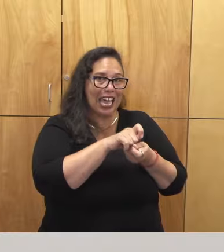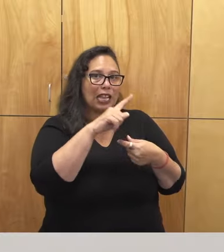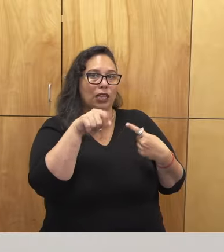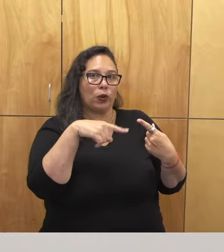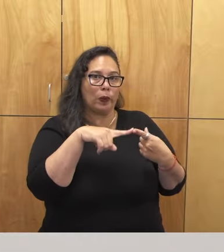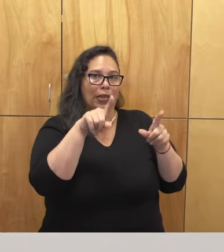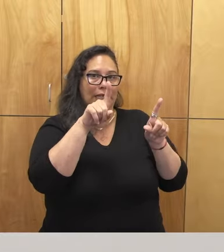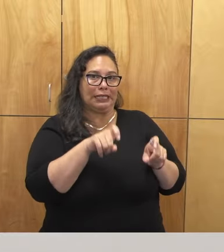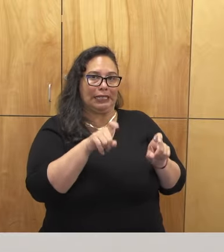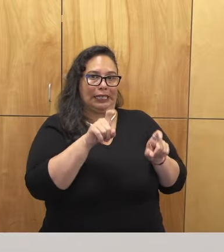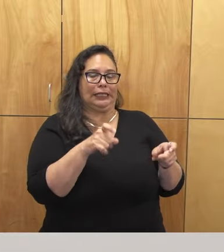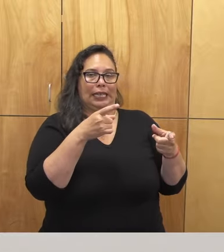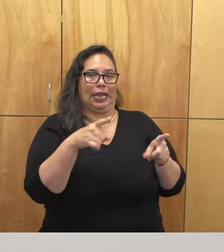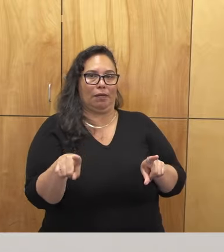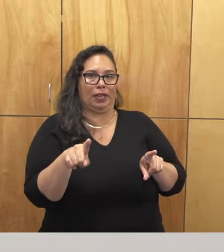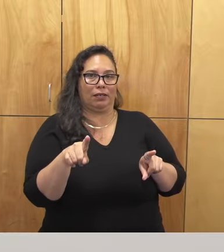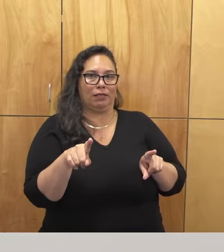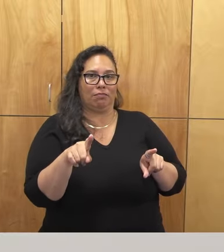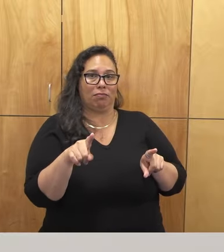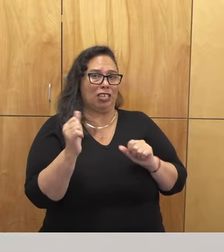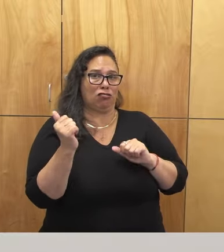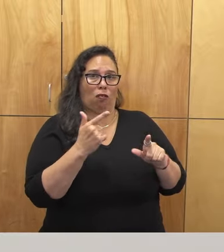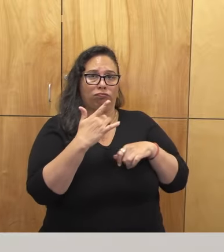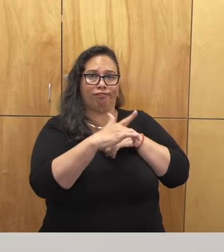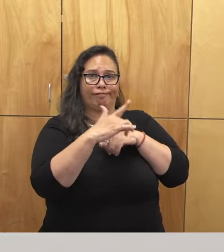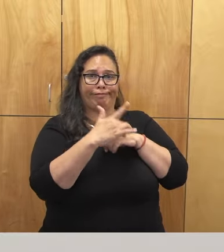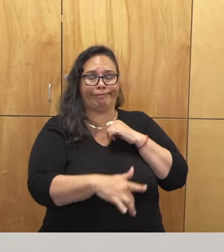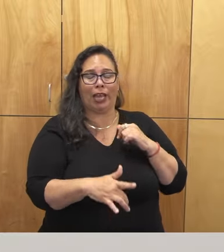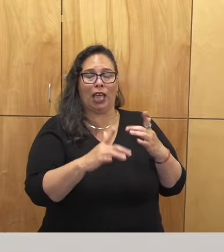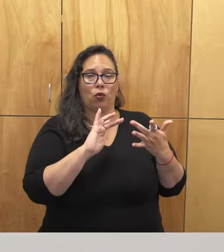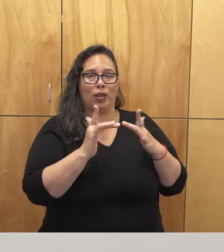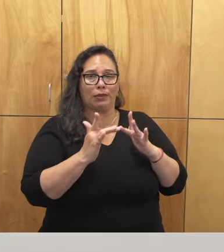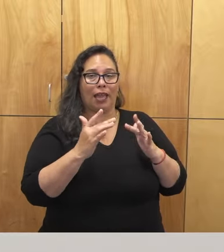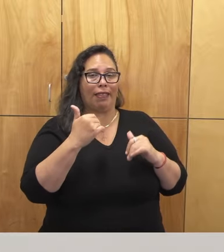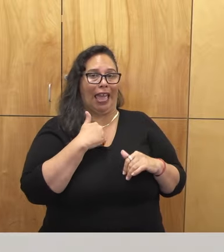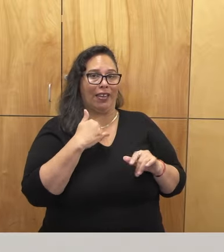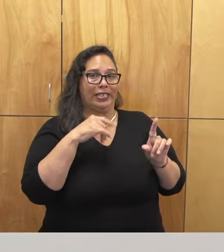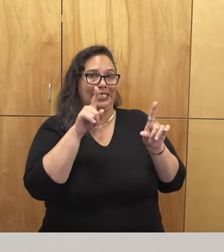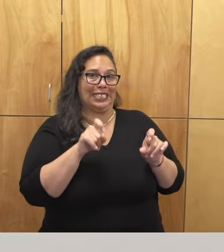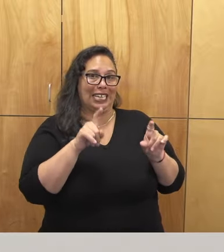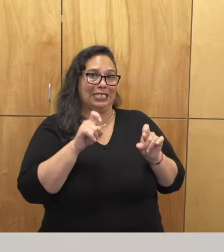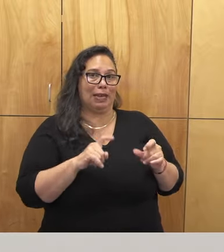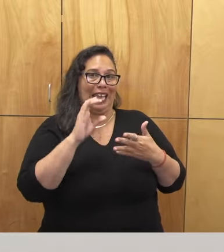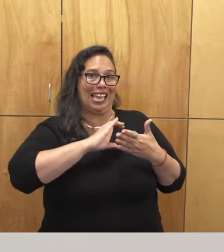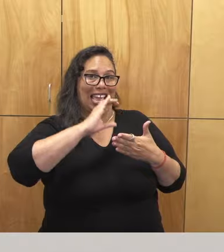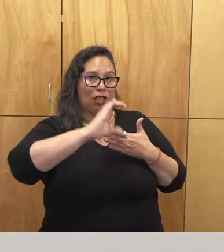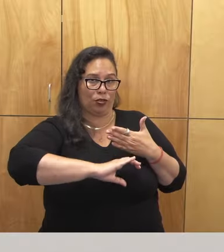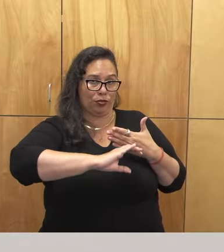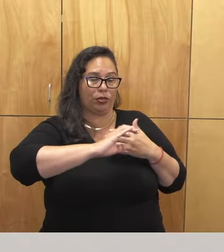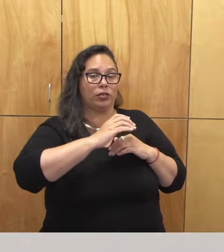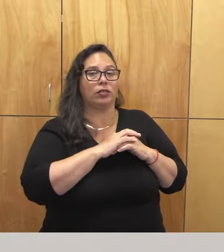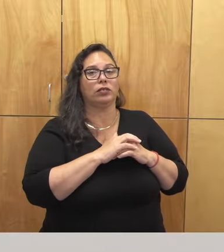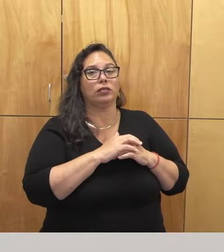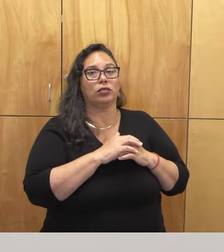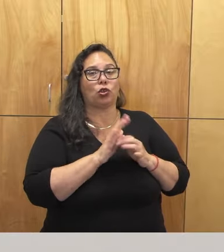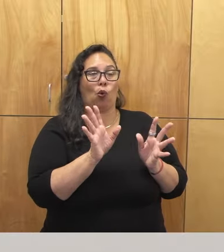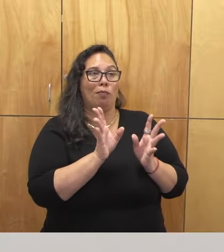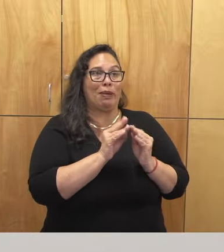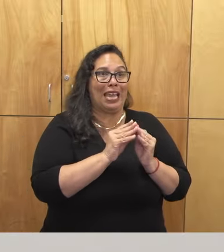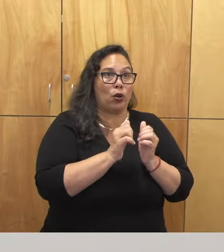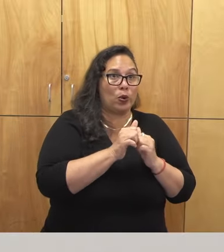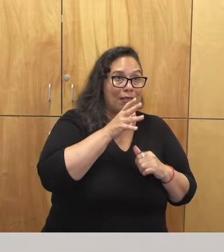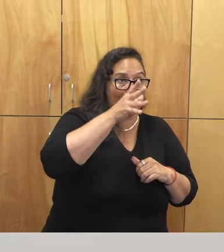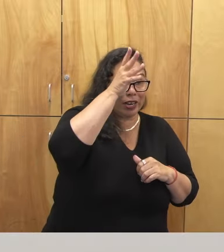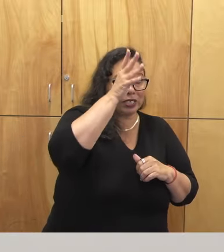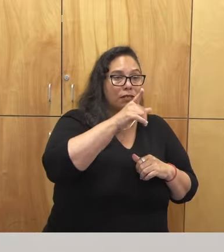assessments are. On our website, there is an assessment calendar. And so it is meeting with parents and then making sure that